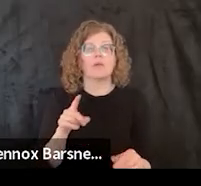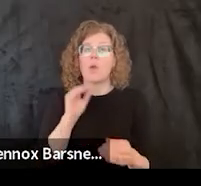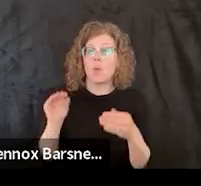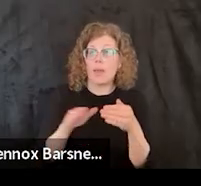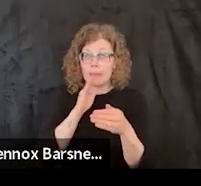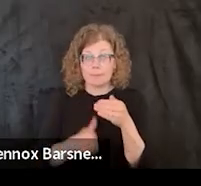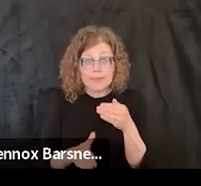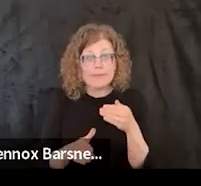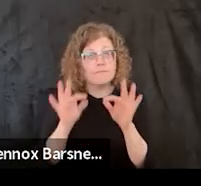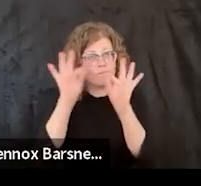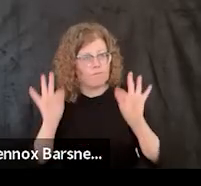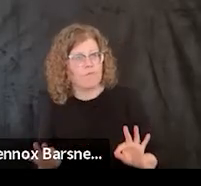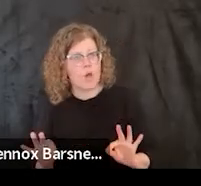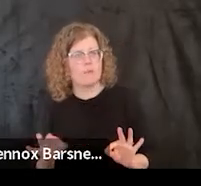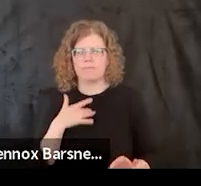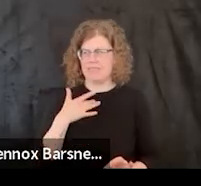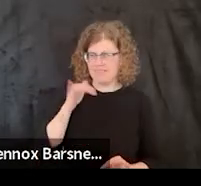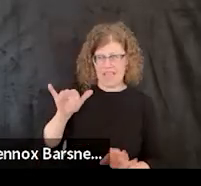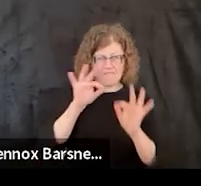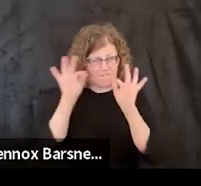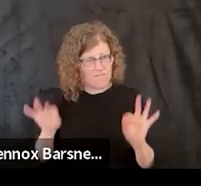and preparing and submitting a final report.